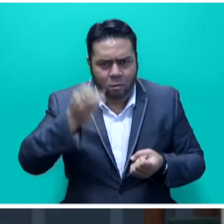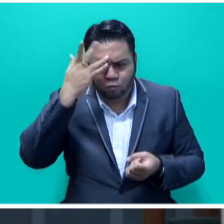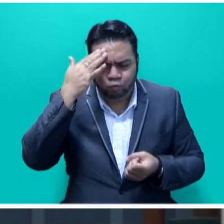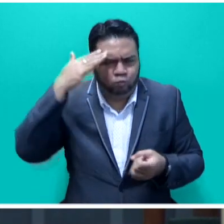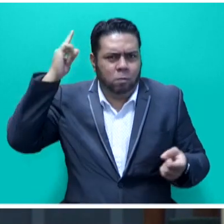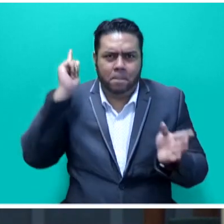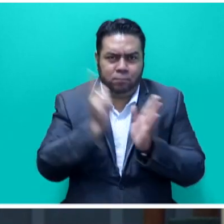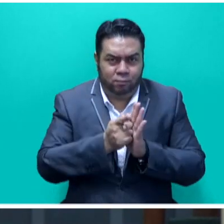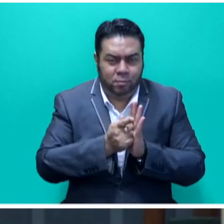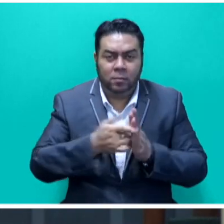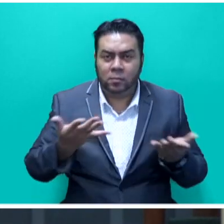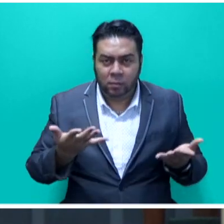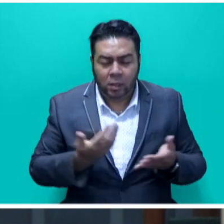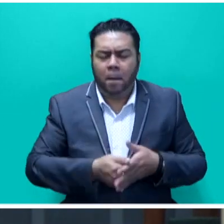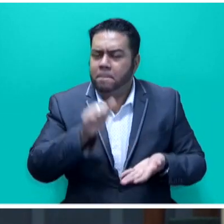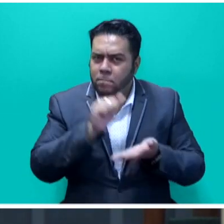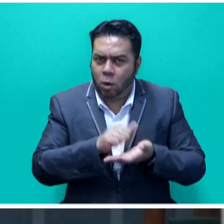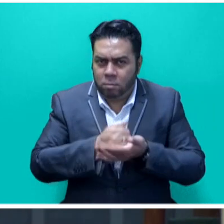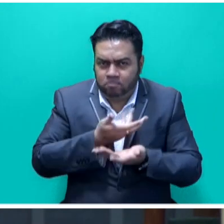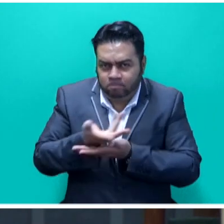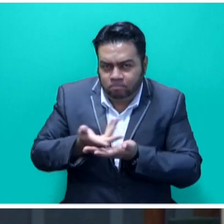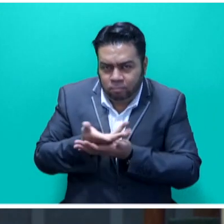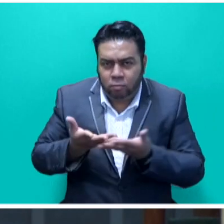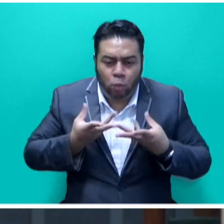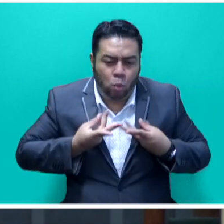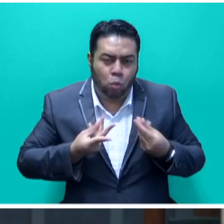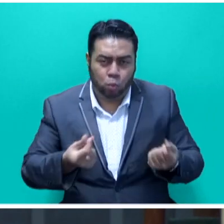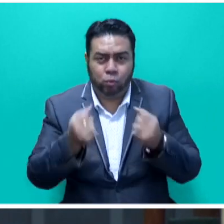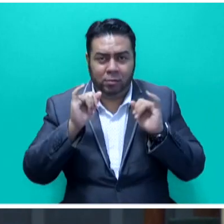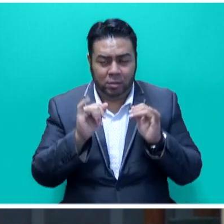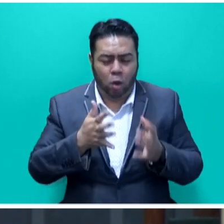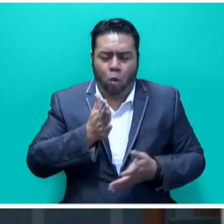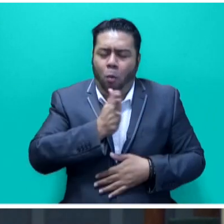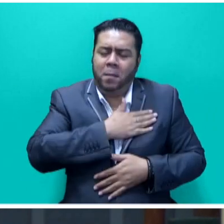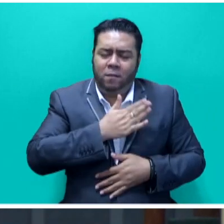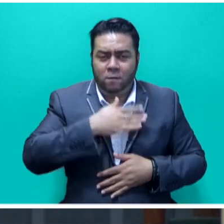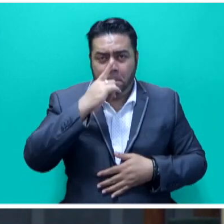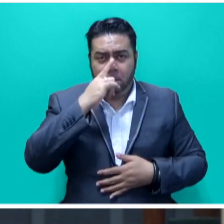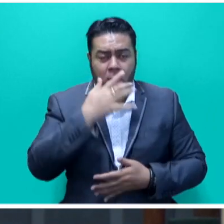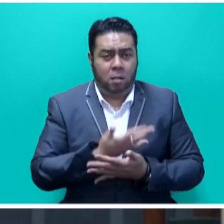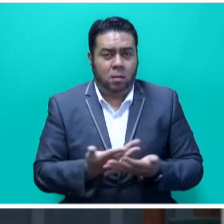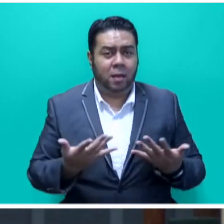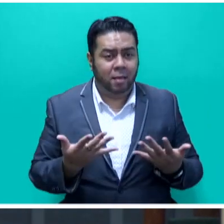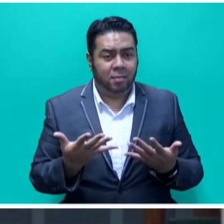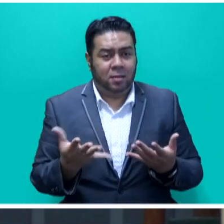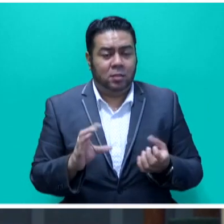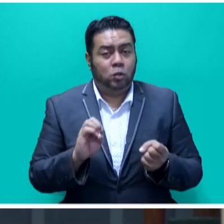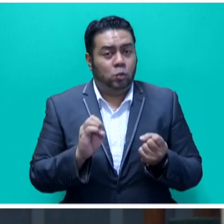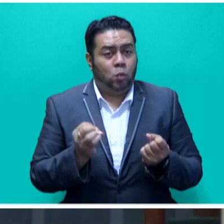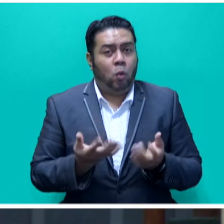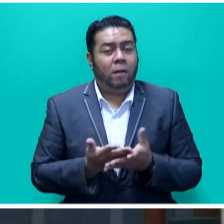a situation that demanded proper reasoning, a situation that demanded compassion for our people, and a situation that also